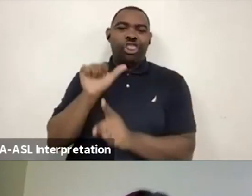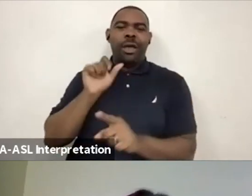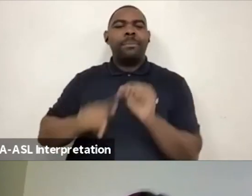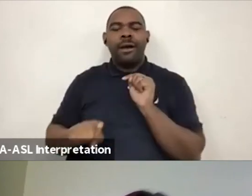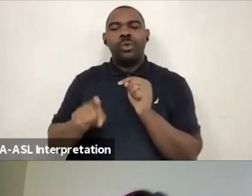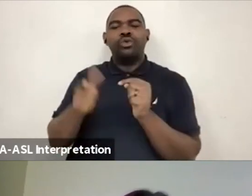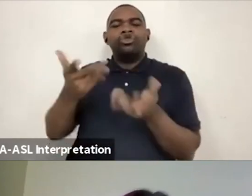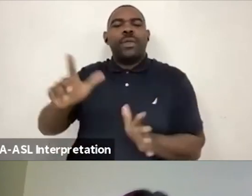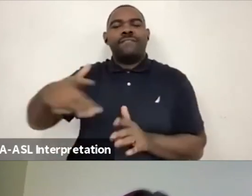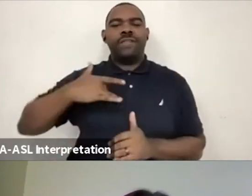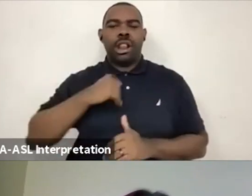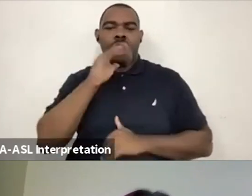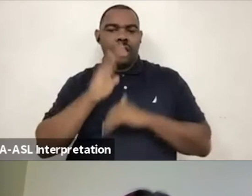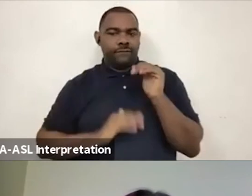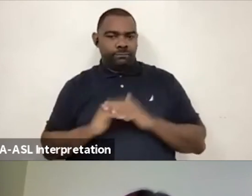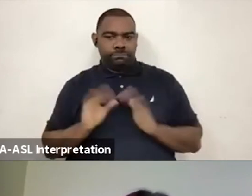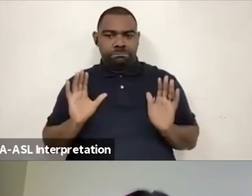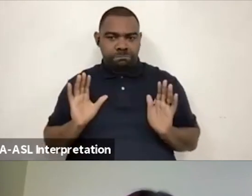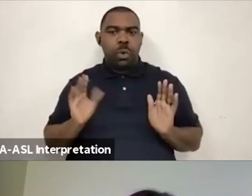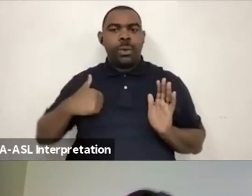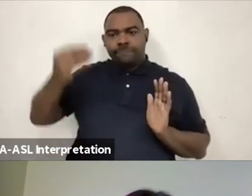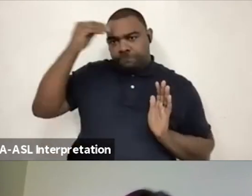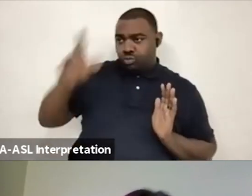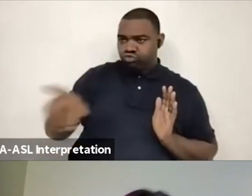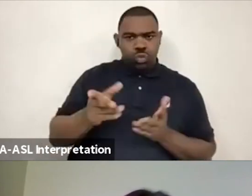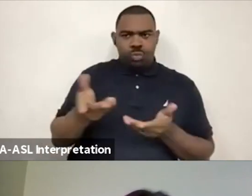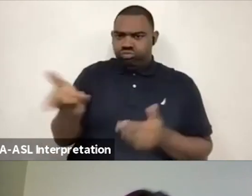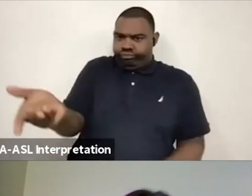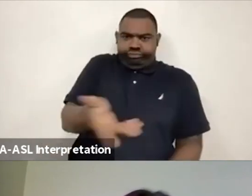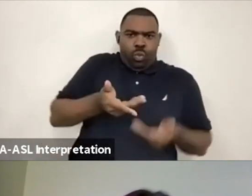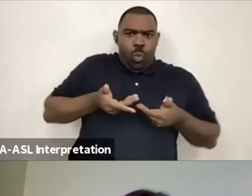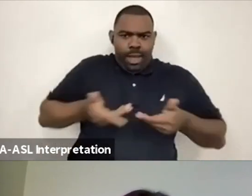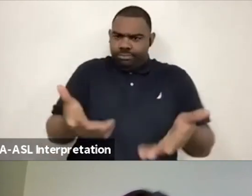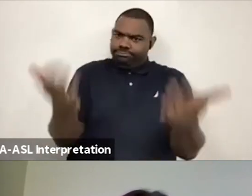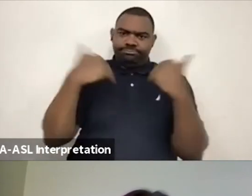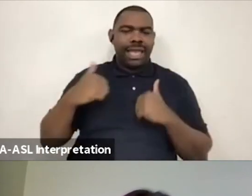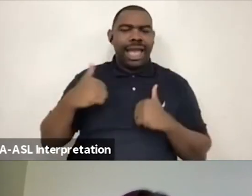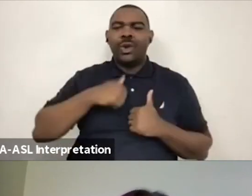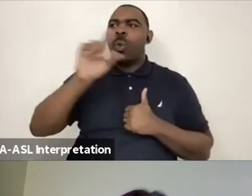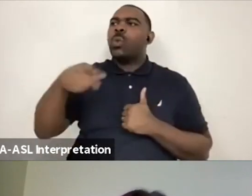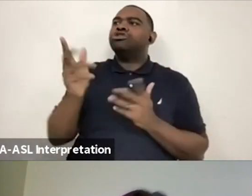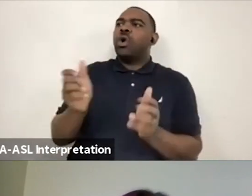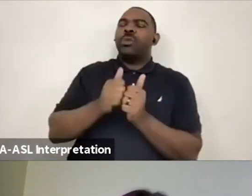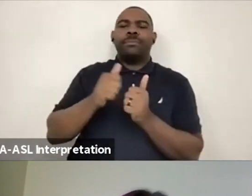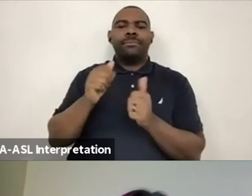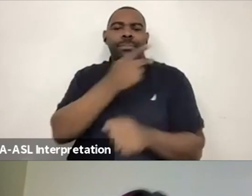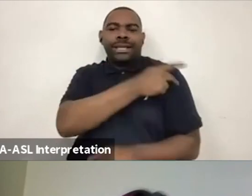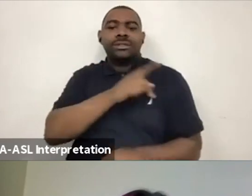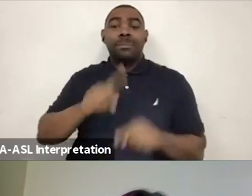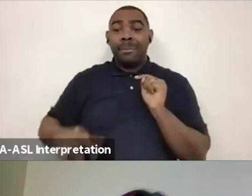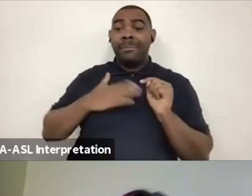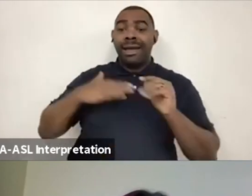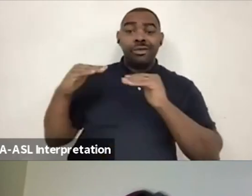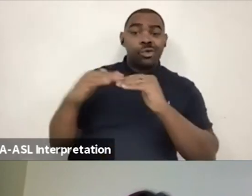we let them know that they're welcome. And it goes far beyond that. I don't just talk to my patients. I talk to my coworkers, my colleagues.